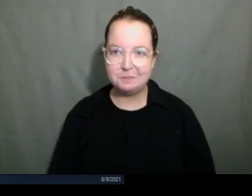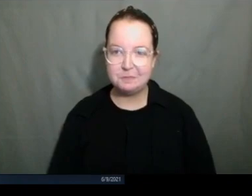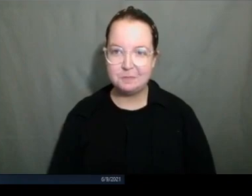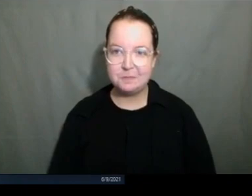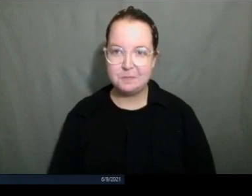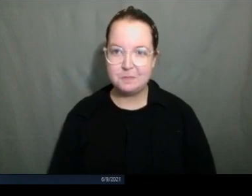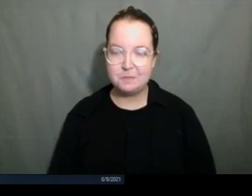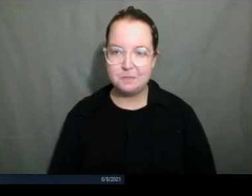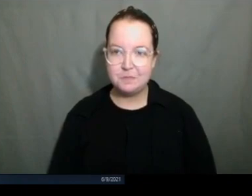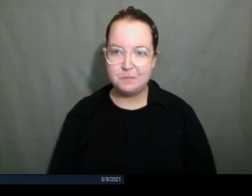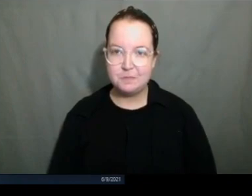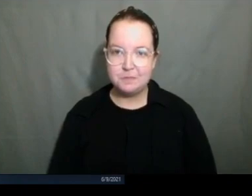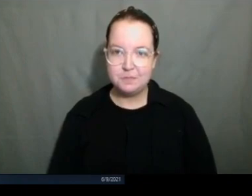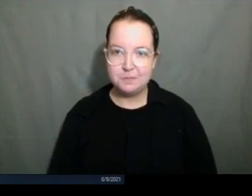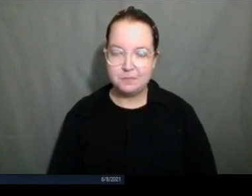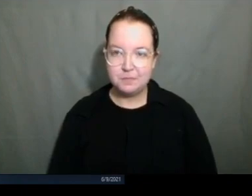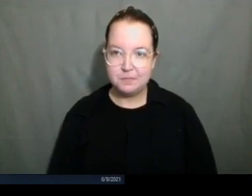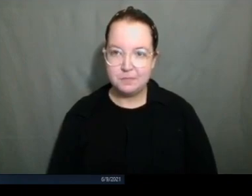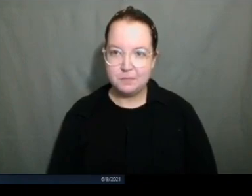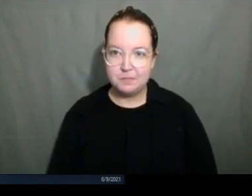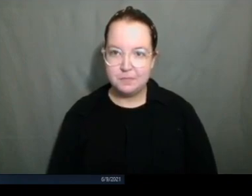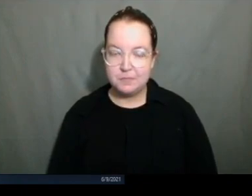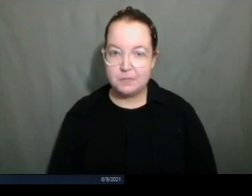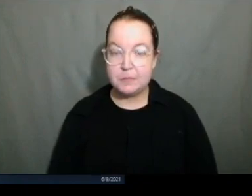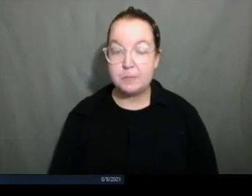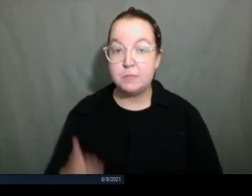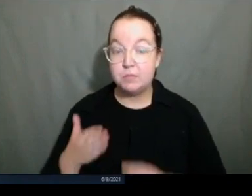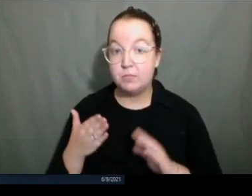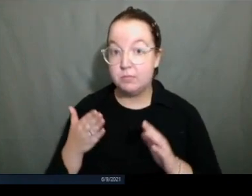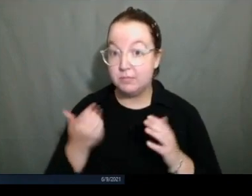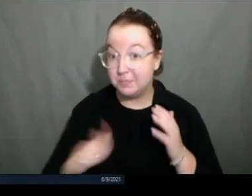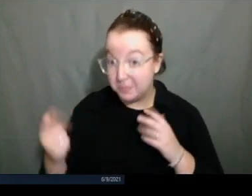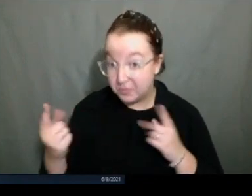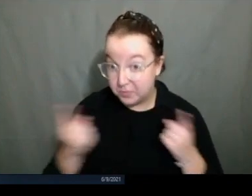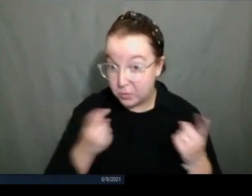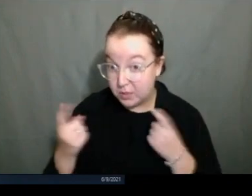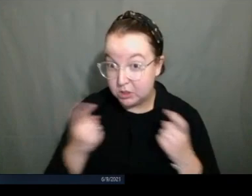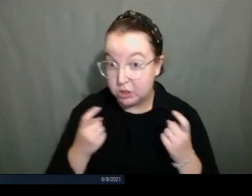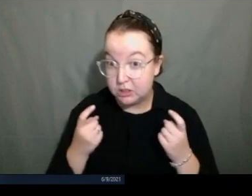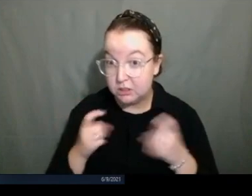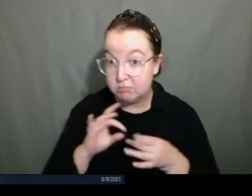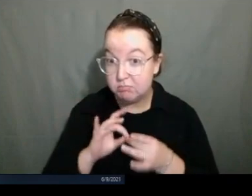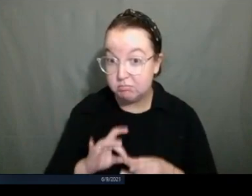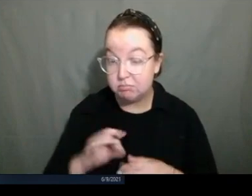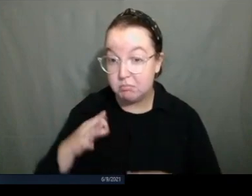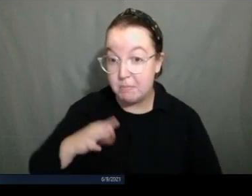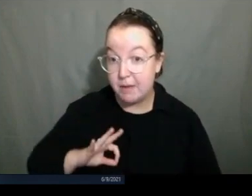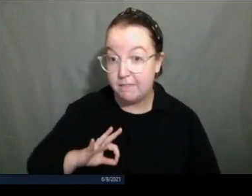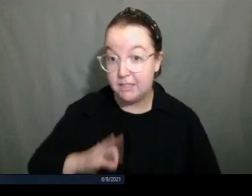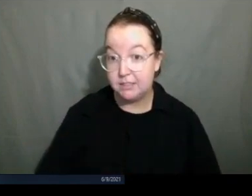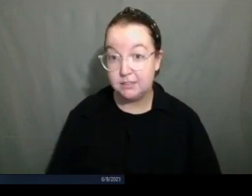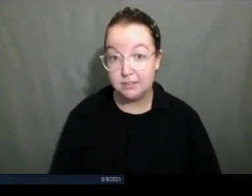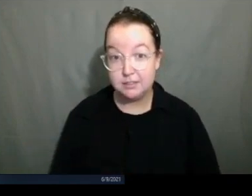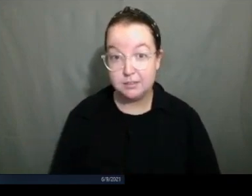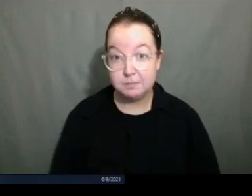All right, before we move on to the resources in the system, does anyone have any questions on benefits?